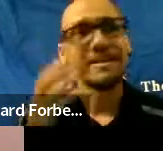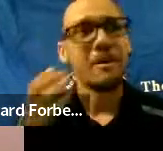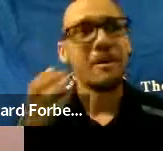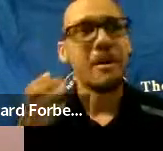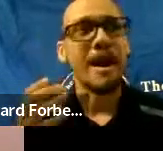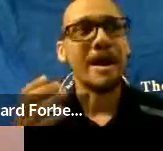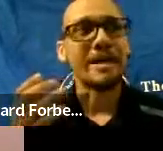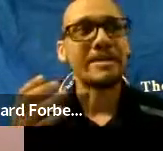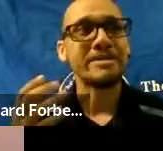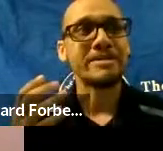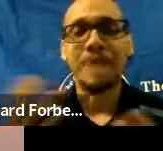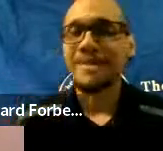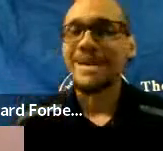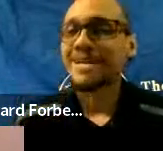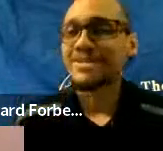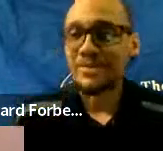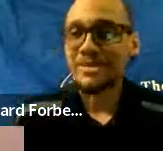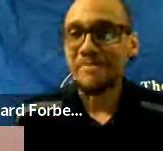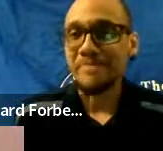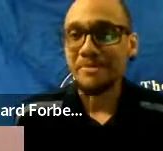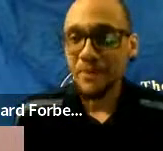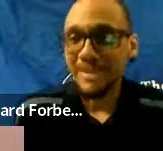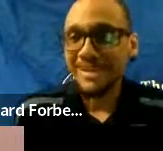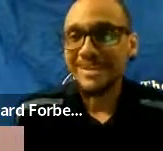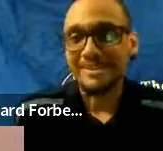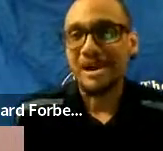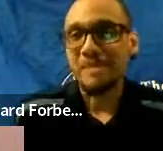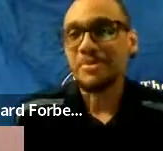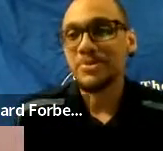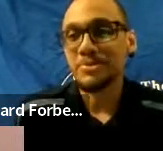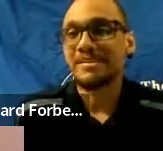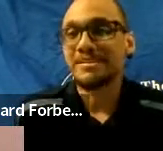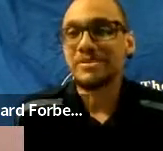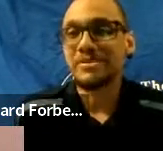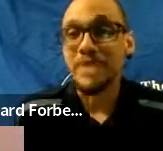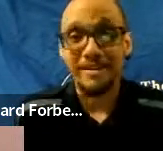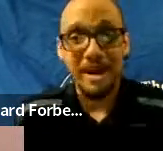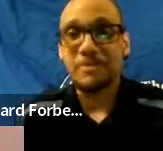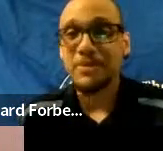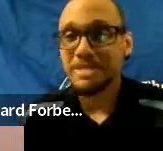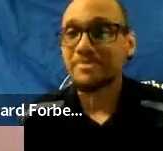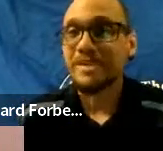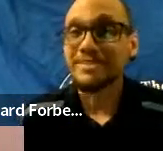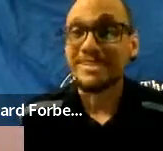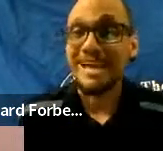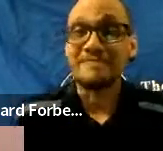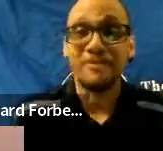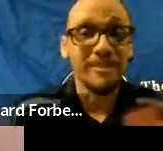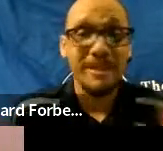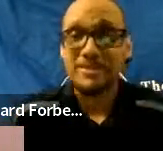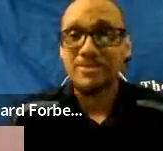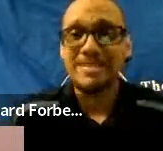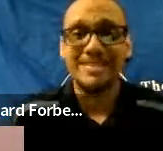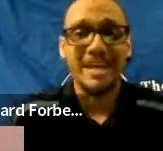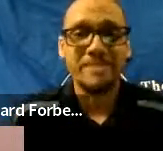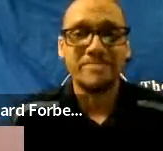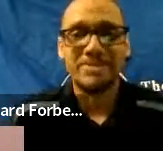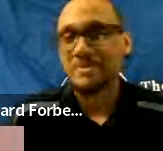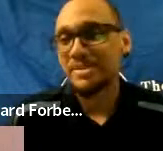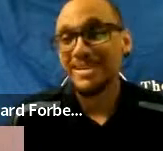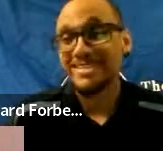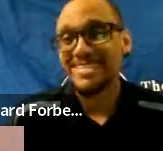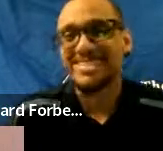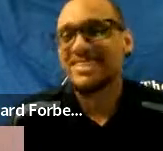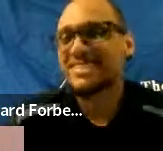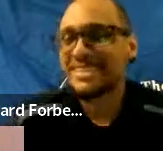school, I got my hands dirty by working in a compost pile. We had a composting project, and for a lot of students, that might